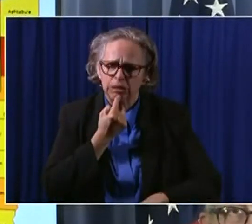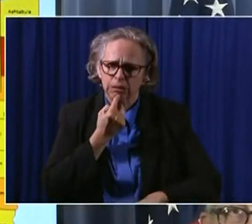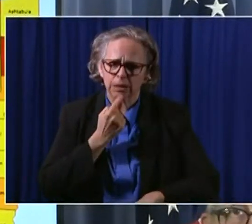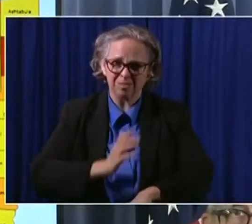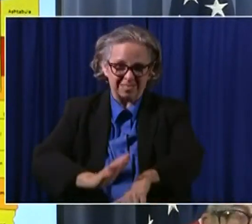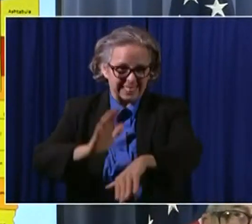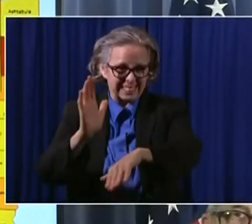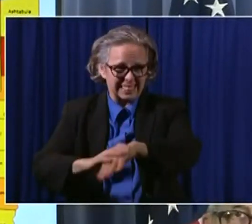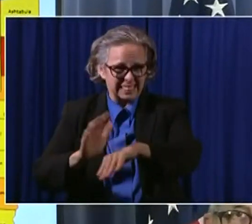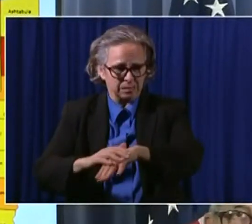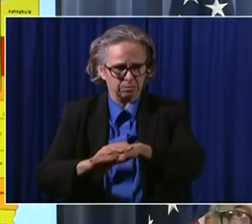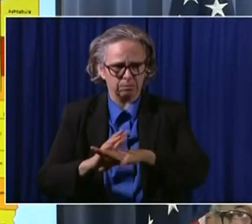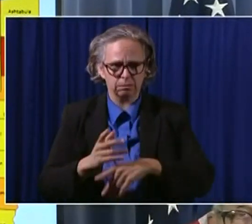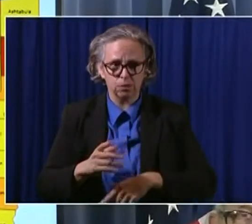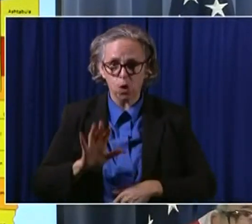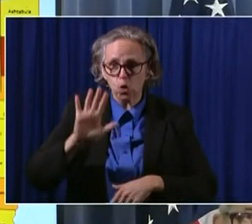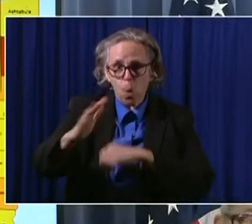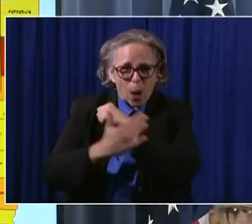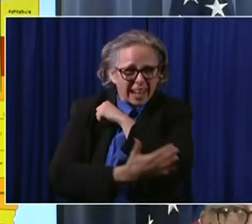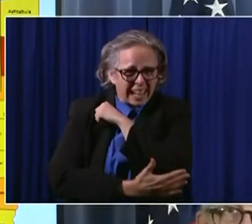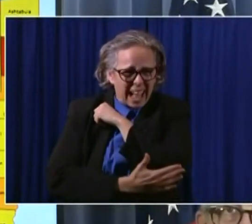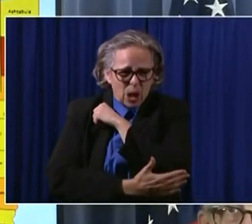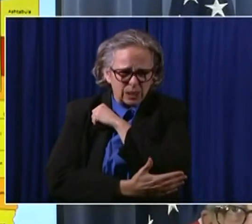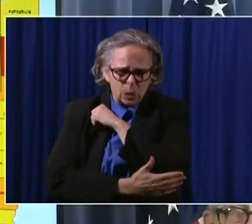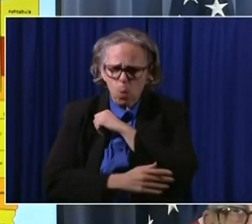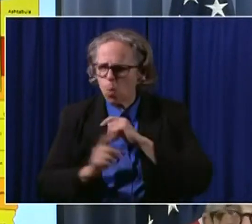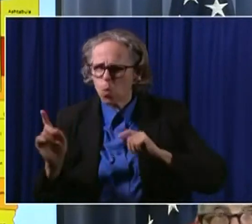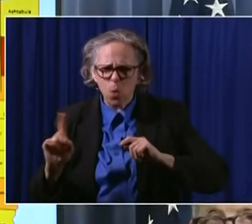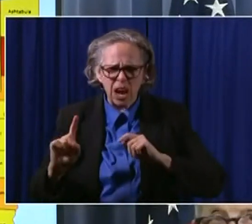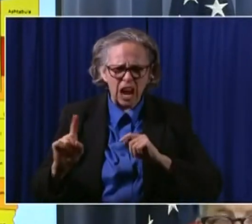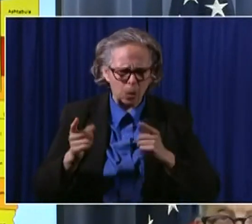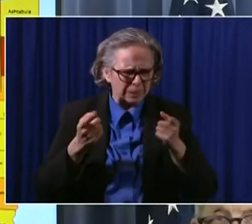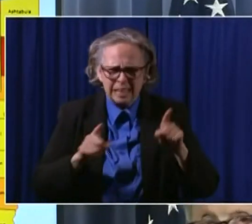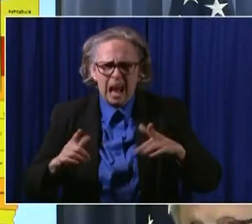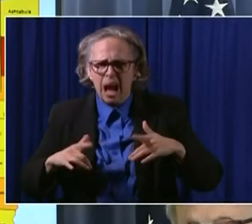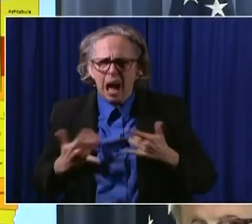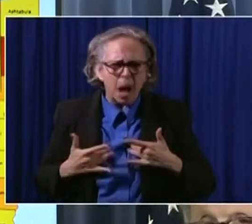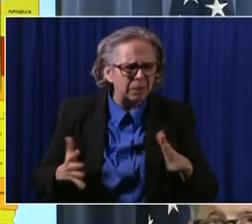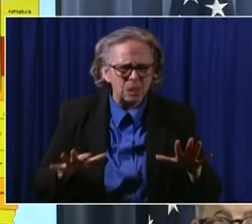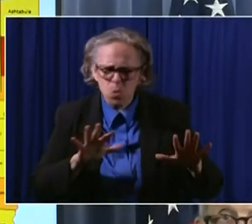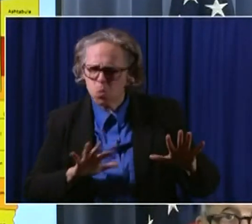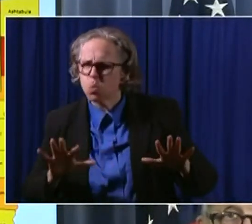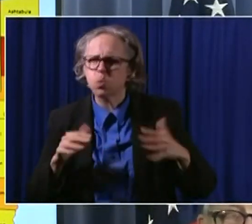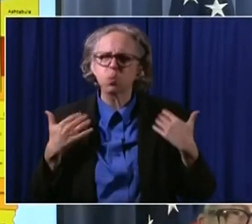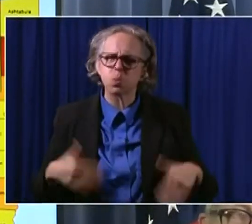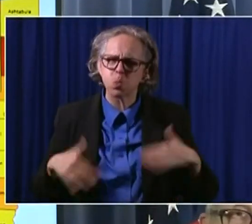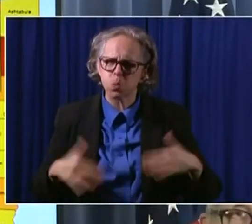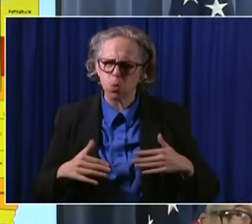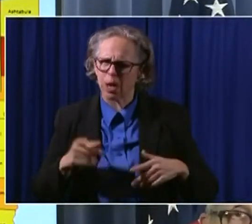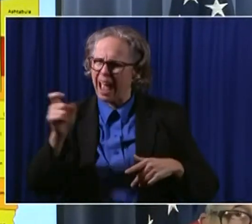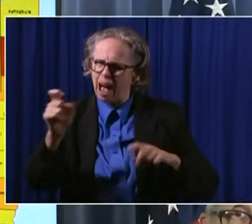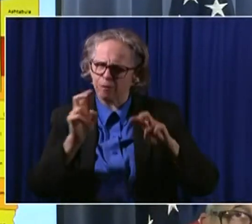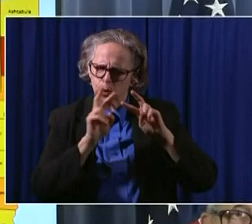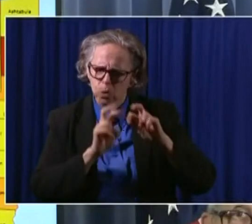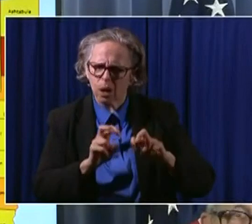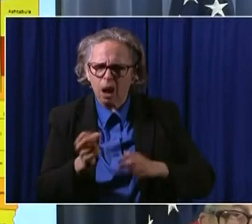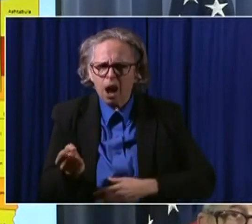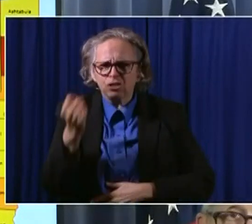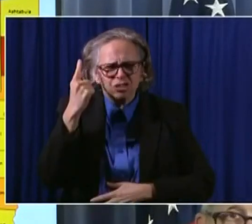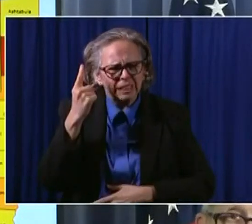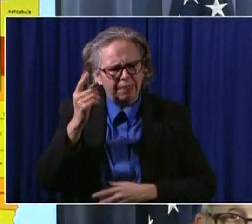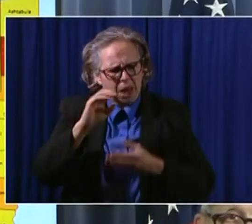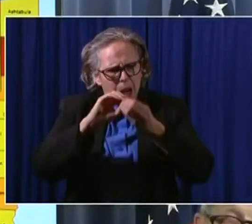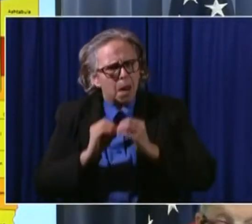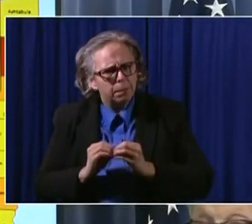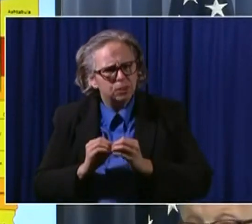them the opportunity to really understand the data. They can certainly go beyond the